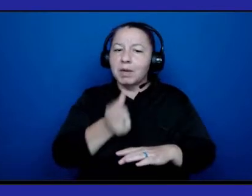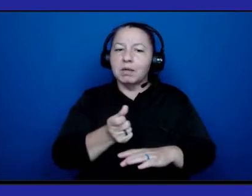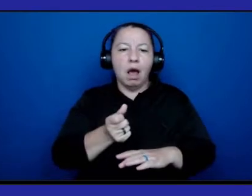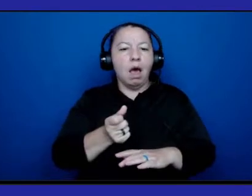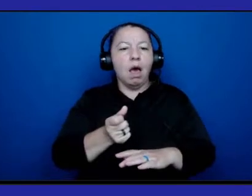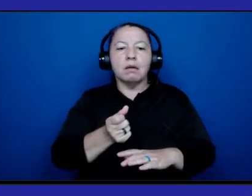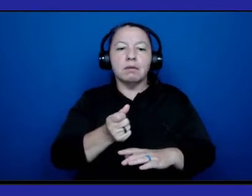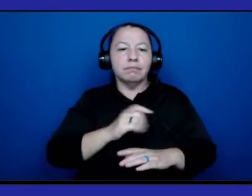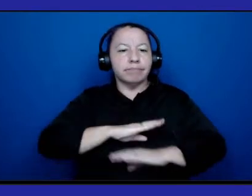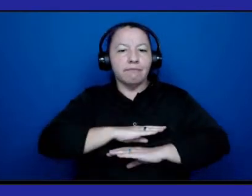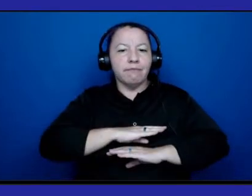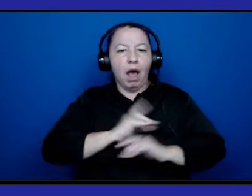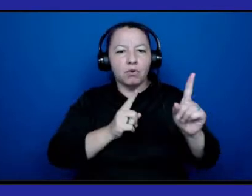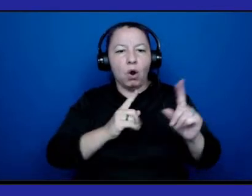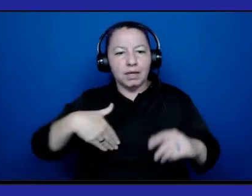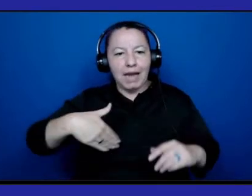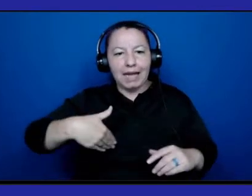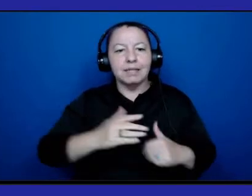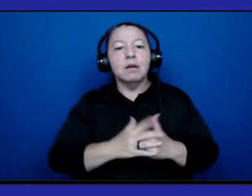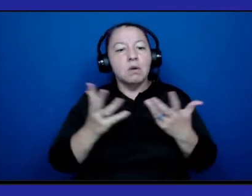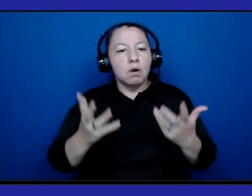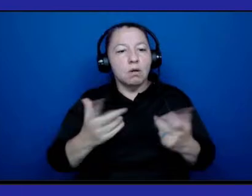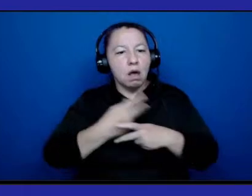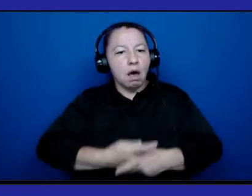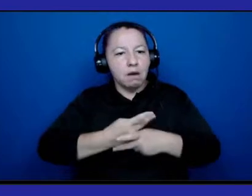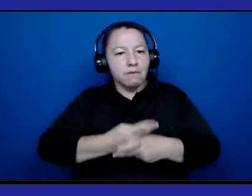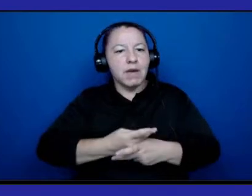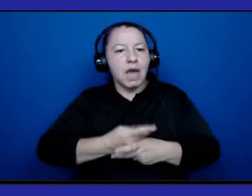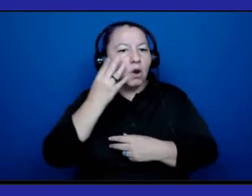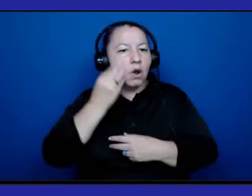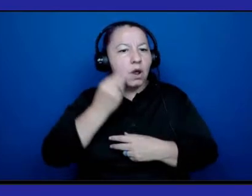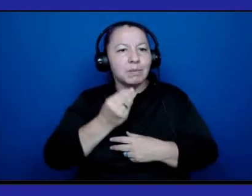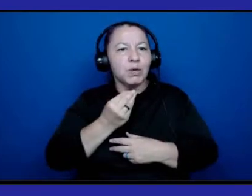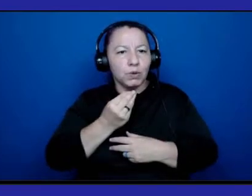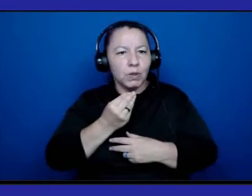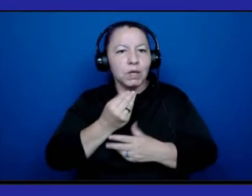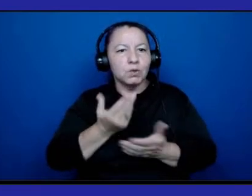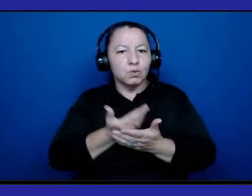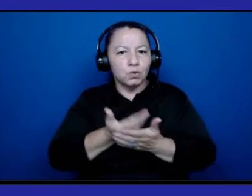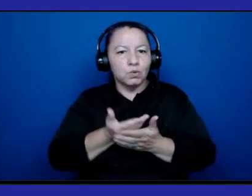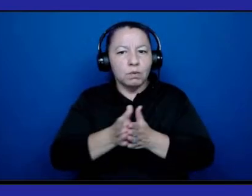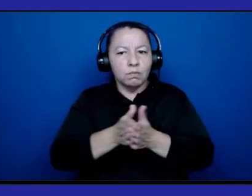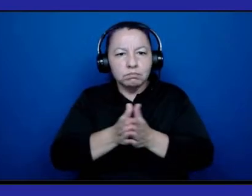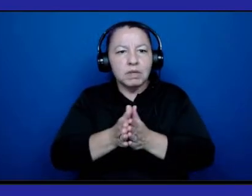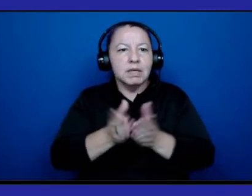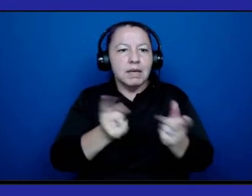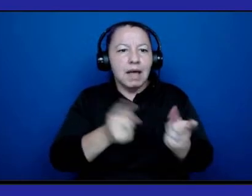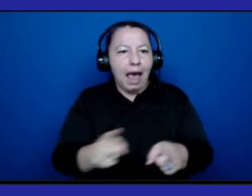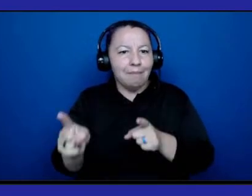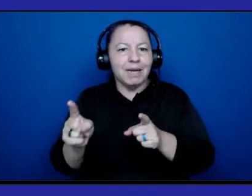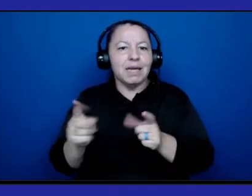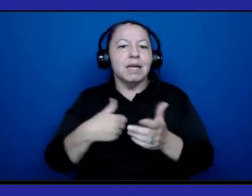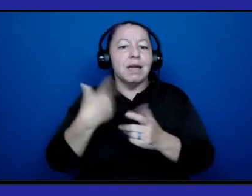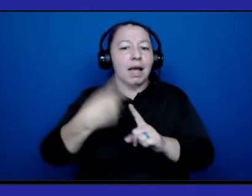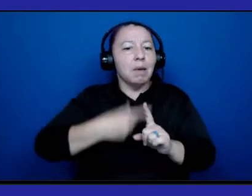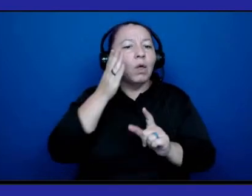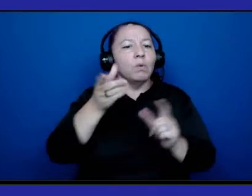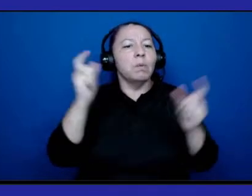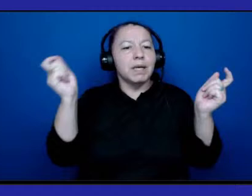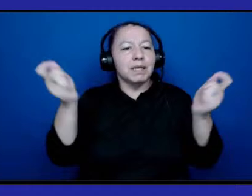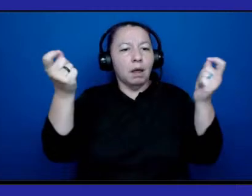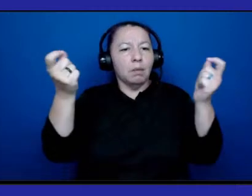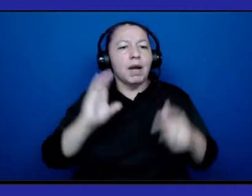lot of care experience initiatives underway. We're next month going to celebrate our